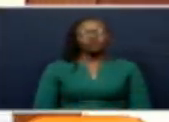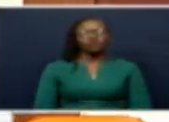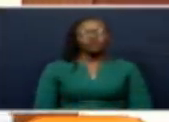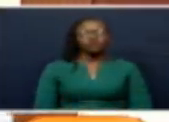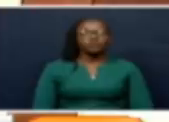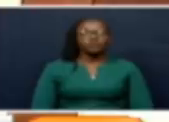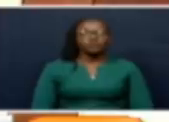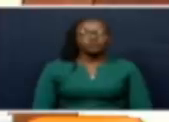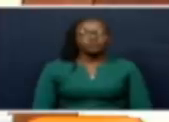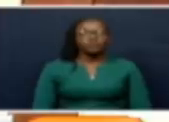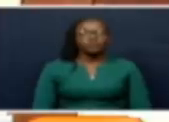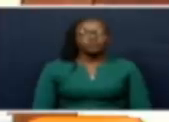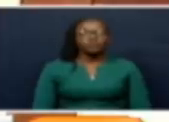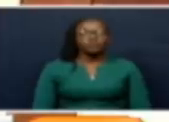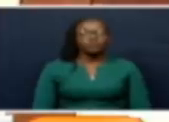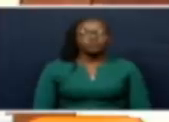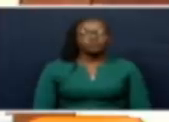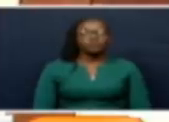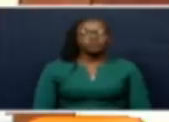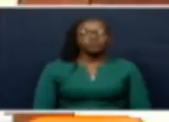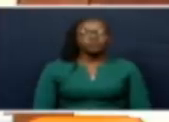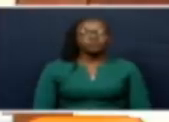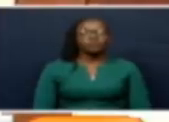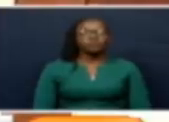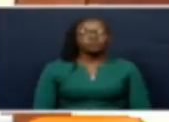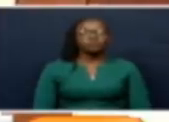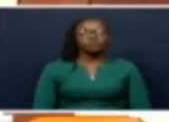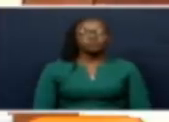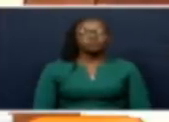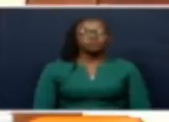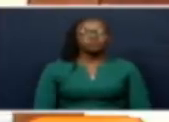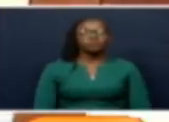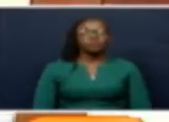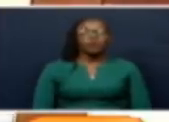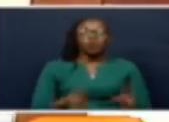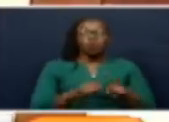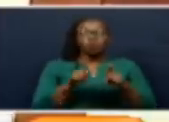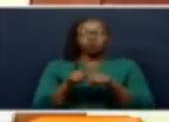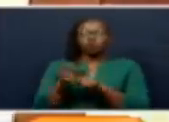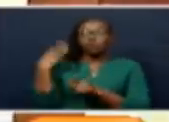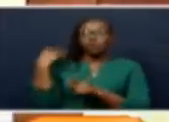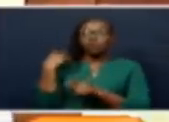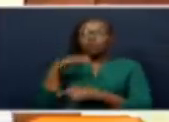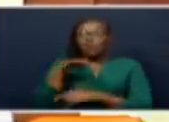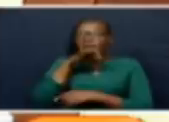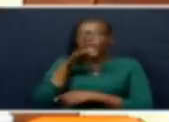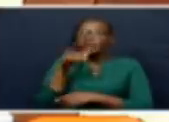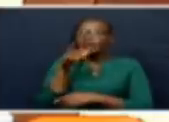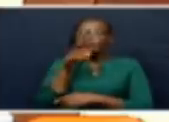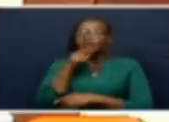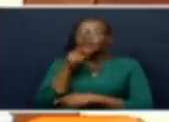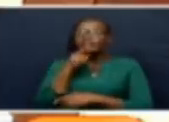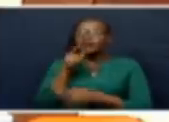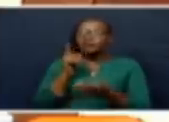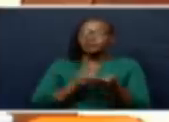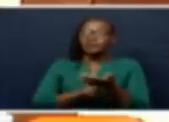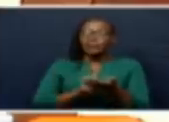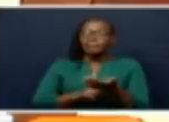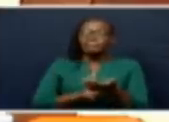It doesn't matter. At one time, Jaramogi Oginga Odinga, when people are questioning, yeah, the